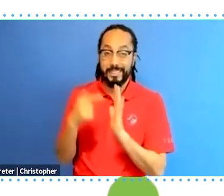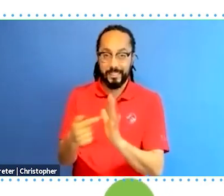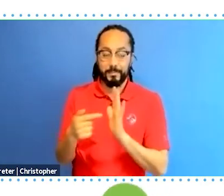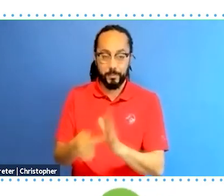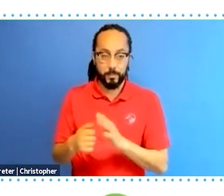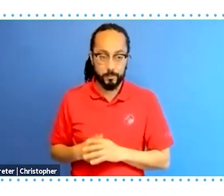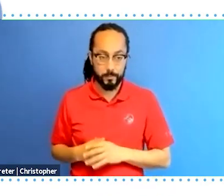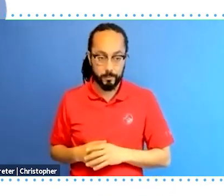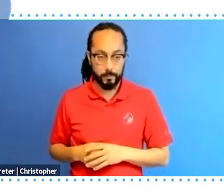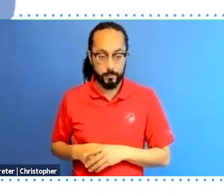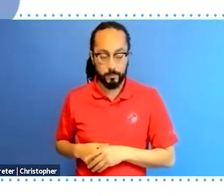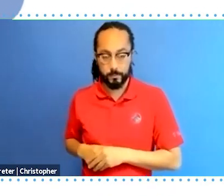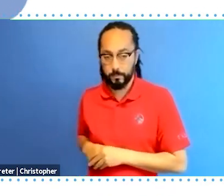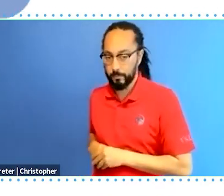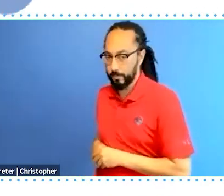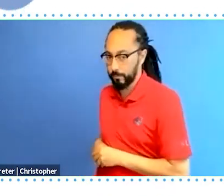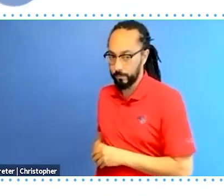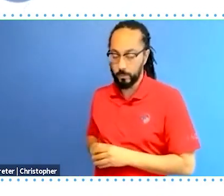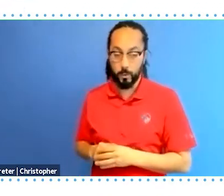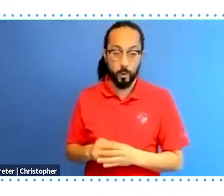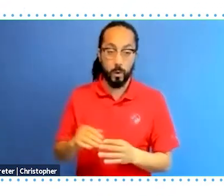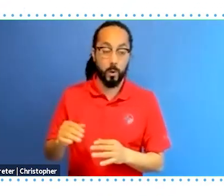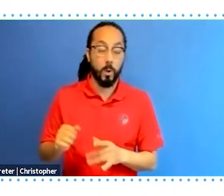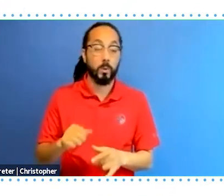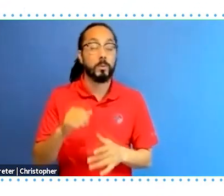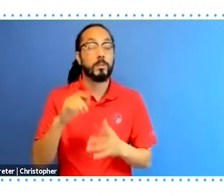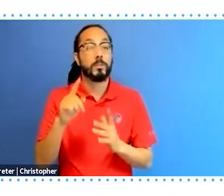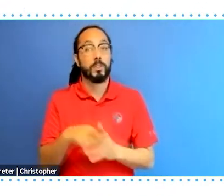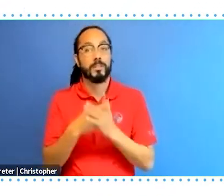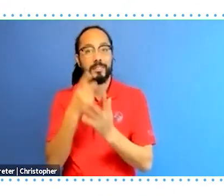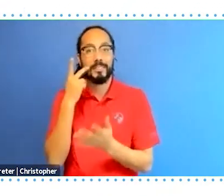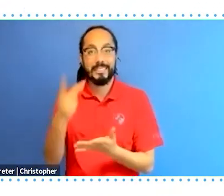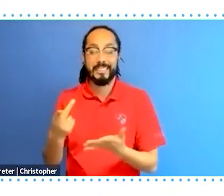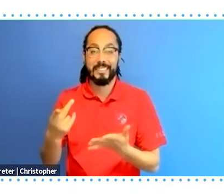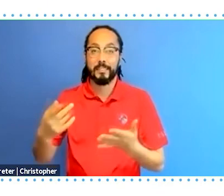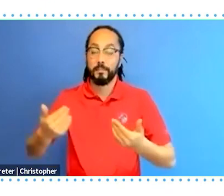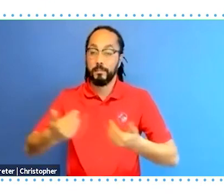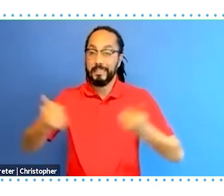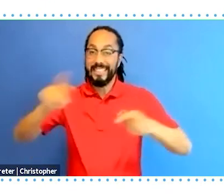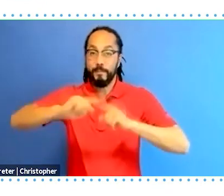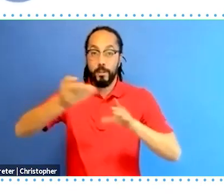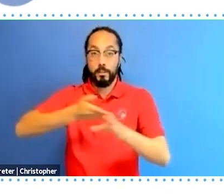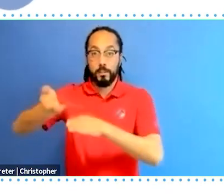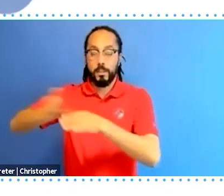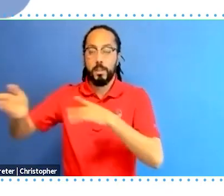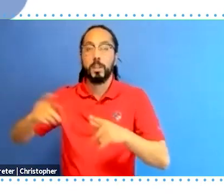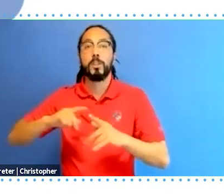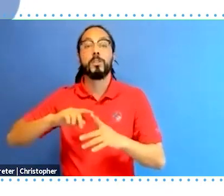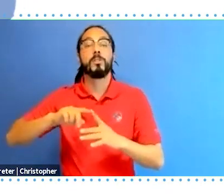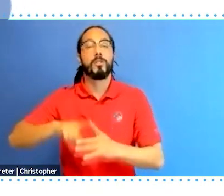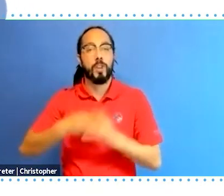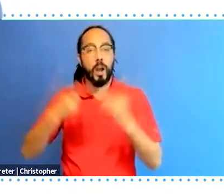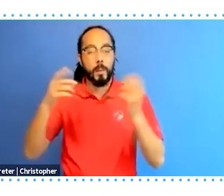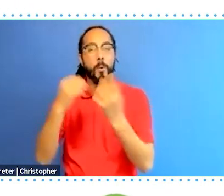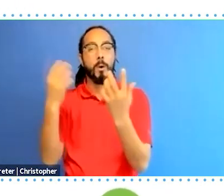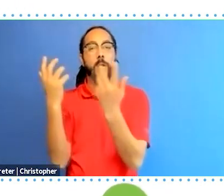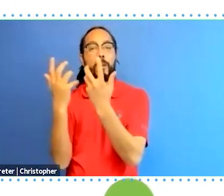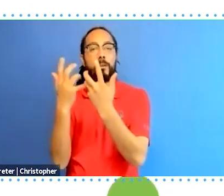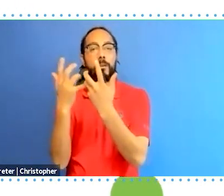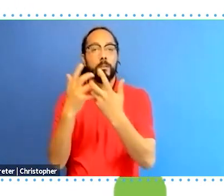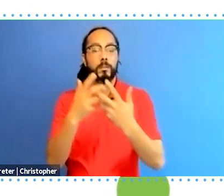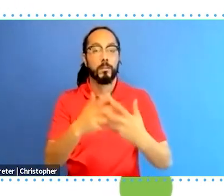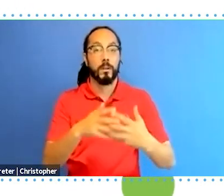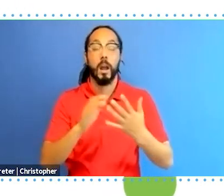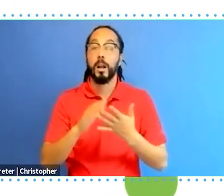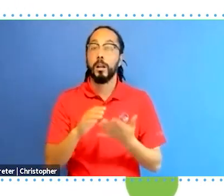kind of the lessening of these divides between sectors, right? We're seeing more, say, arts engaged or